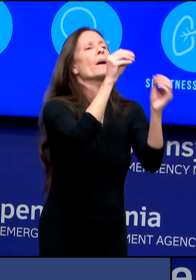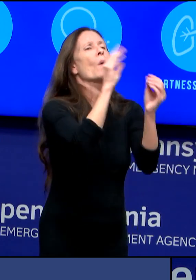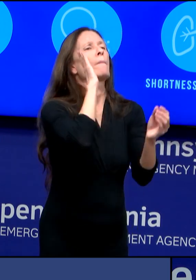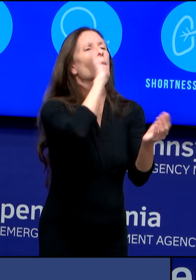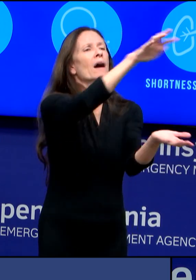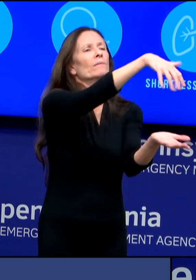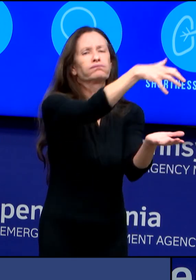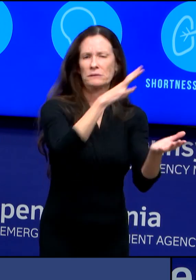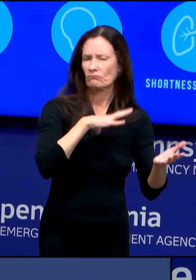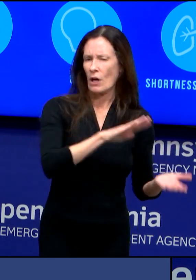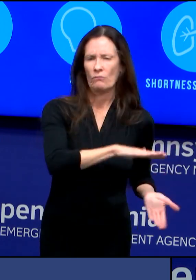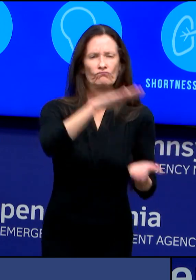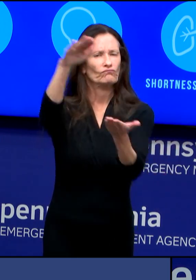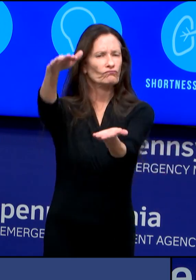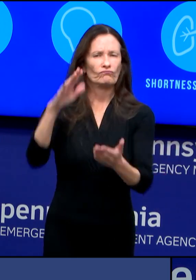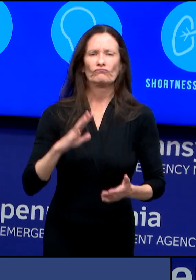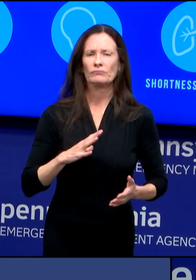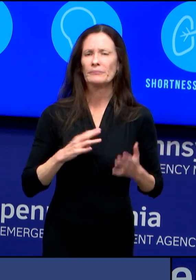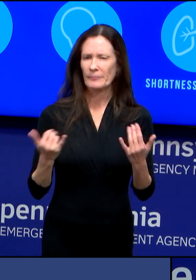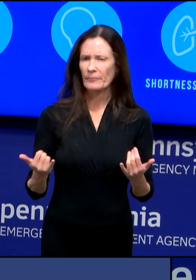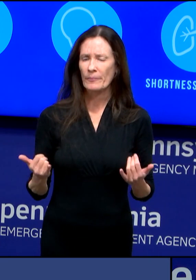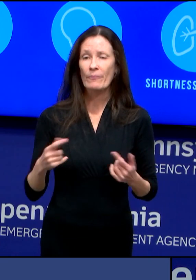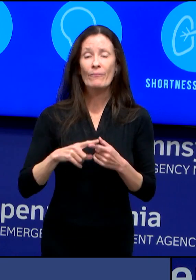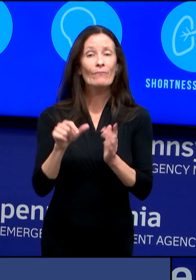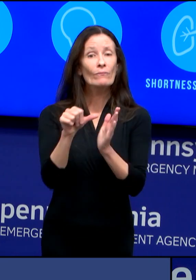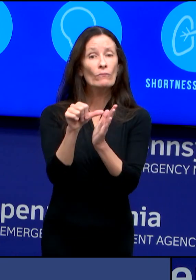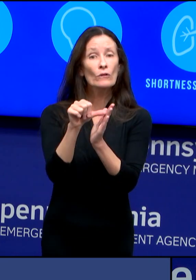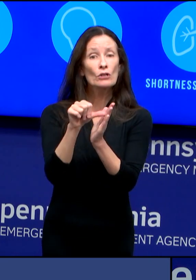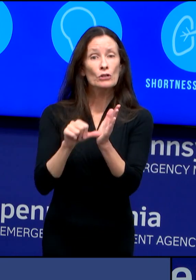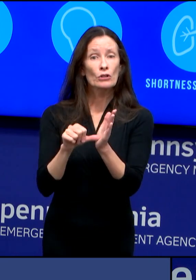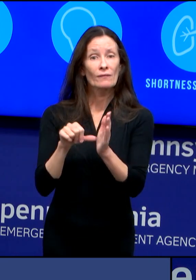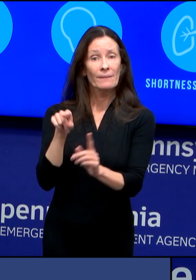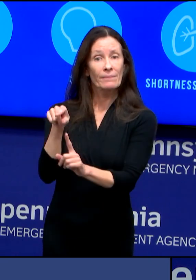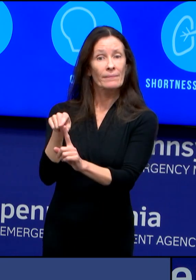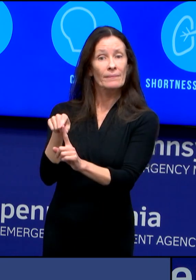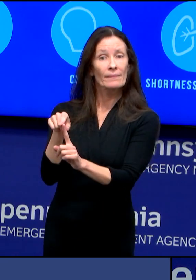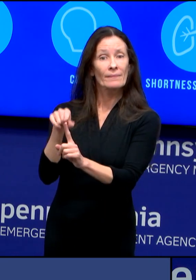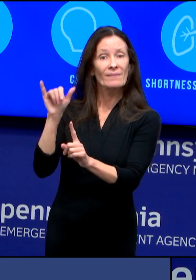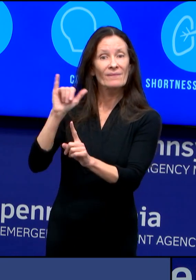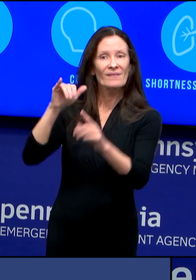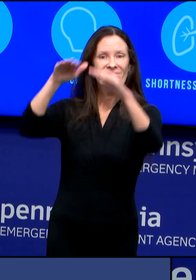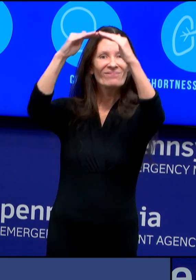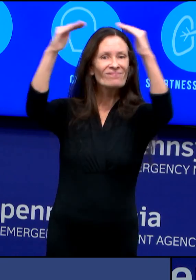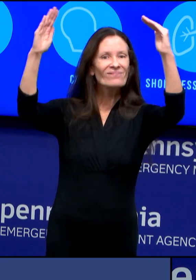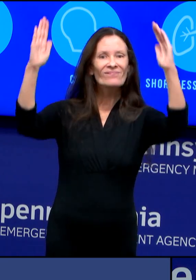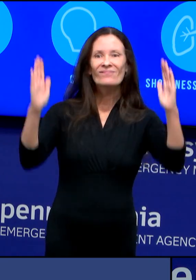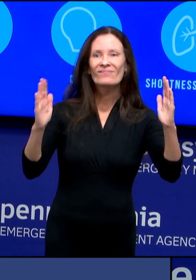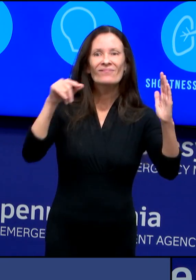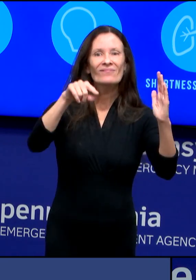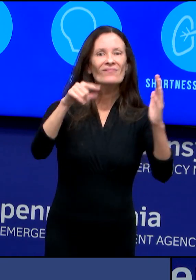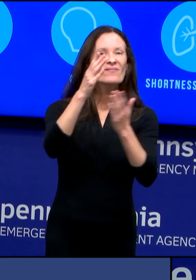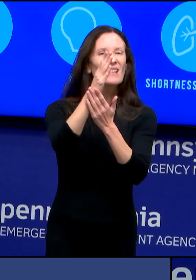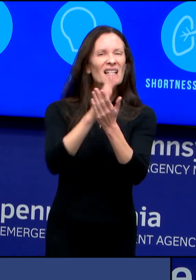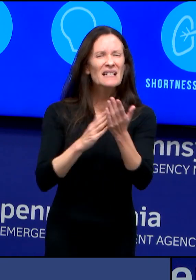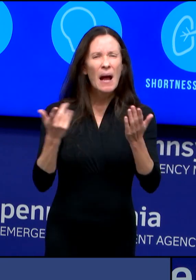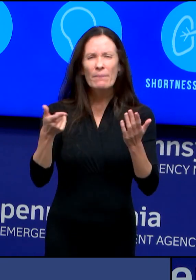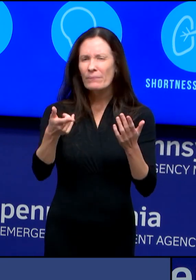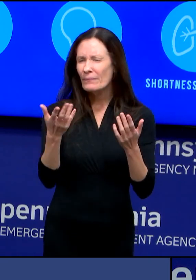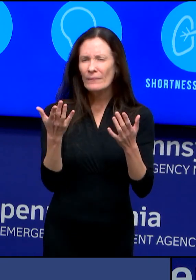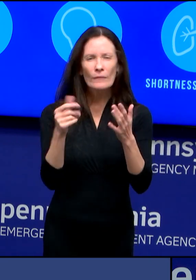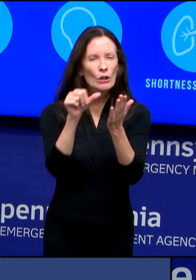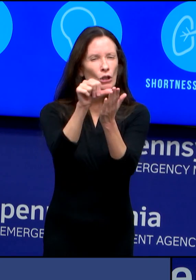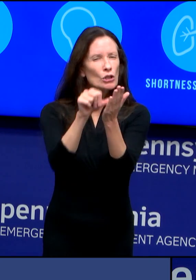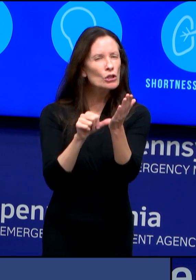facility beds since elective procedures are going to be postponed, and use those as hospital beds. And then we're even looking at